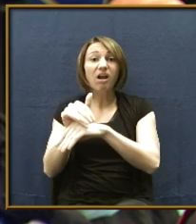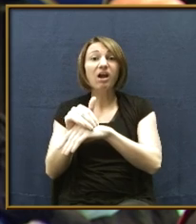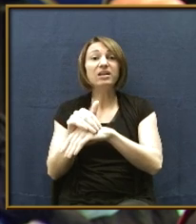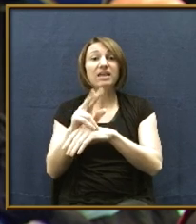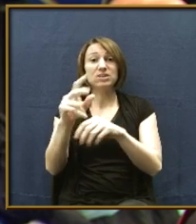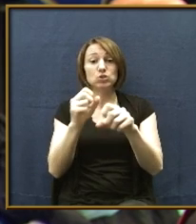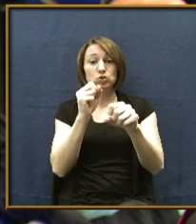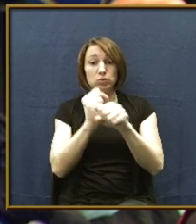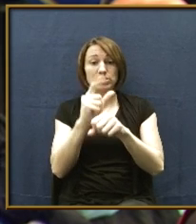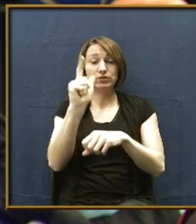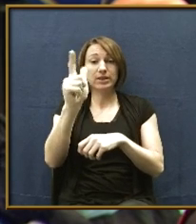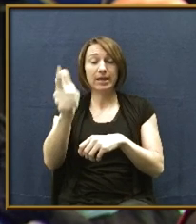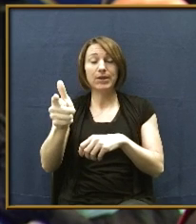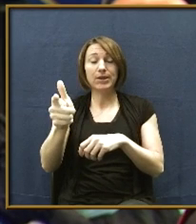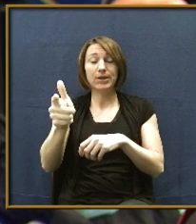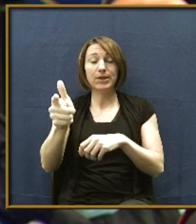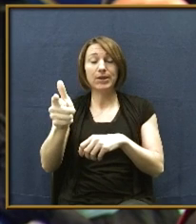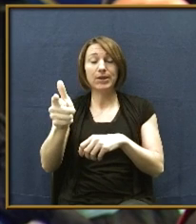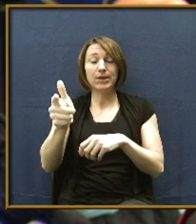before